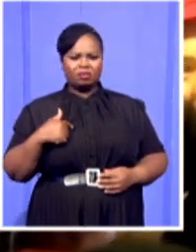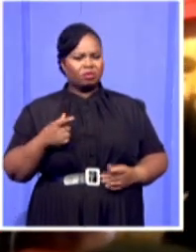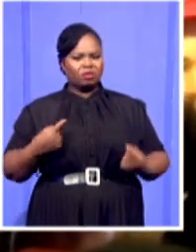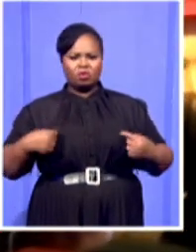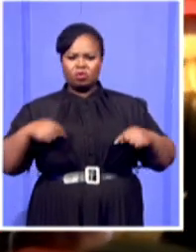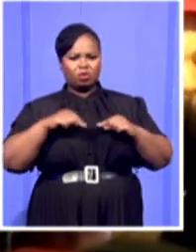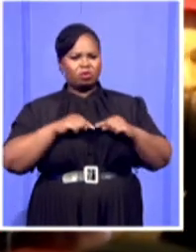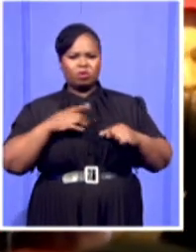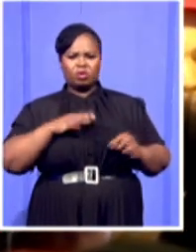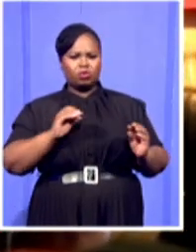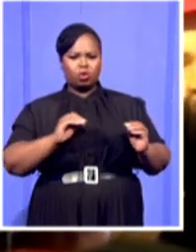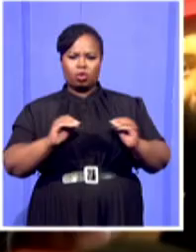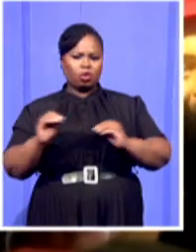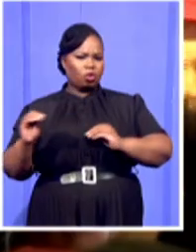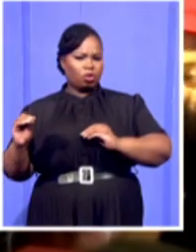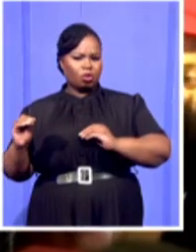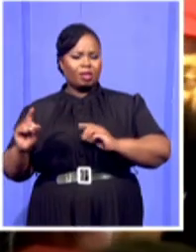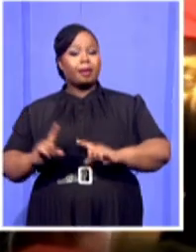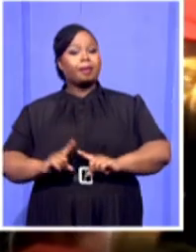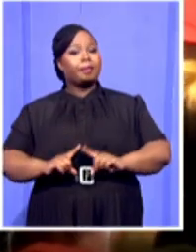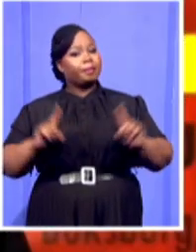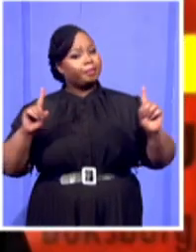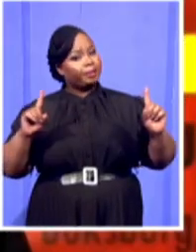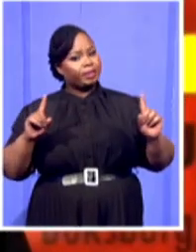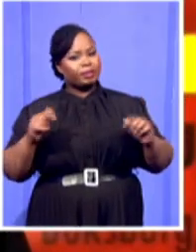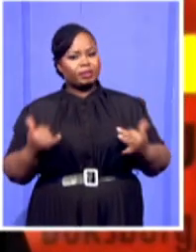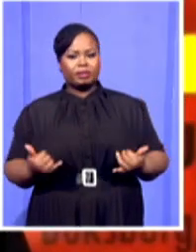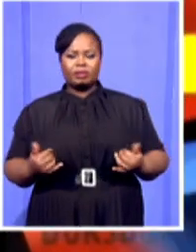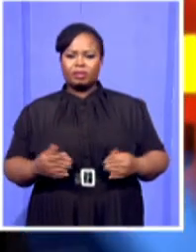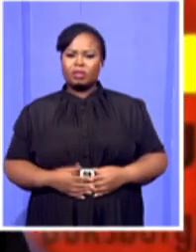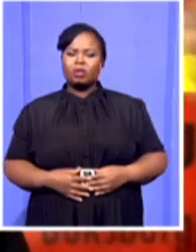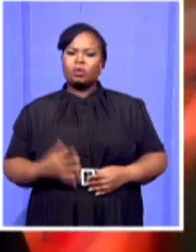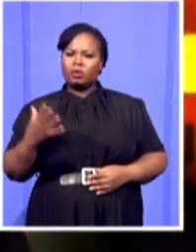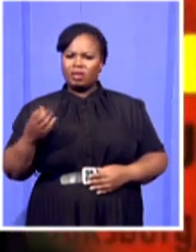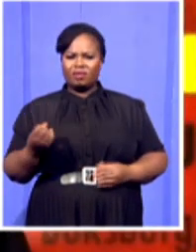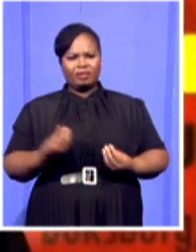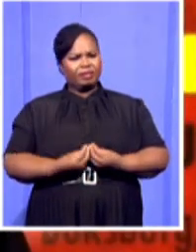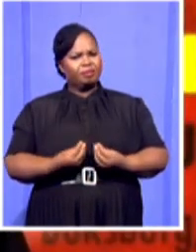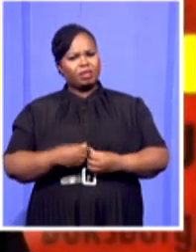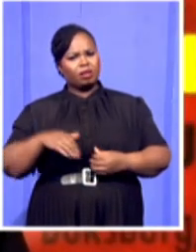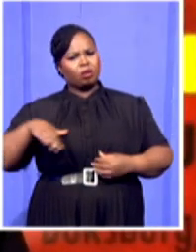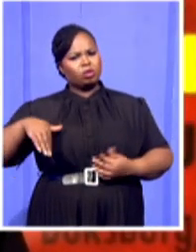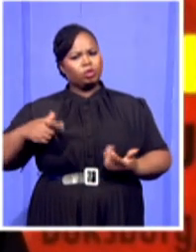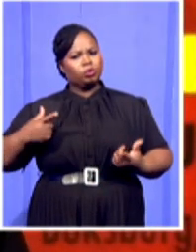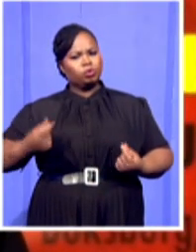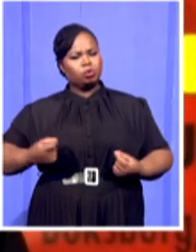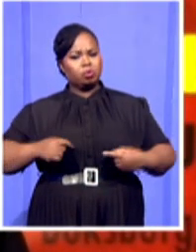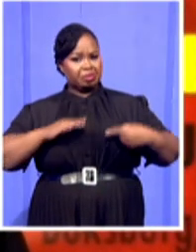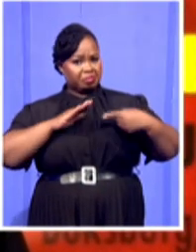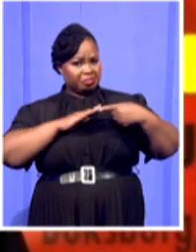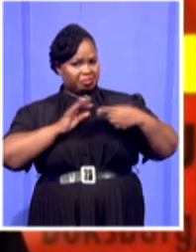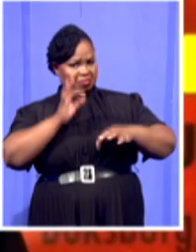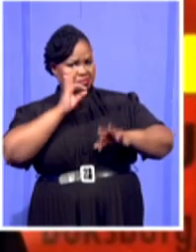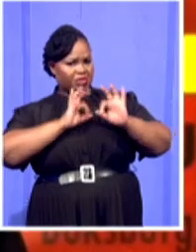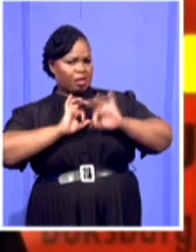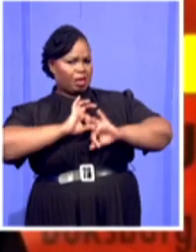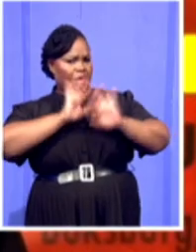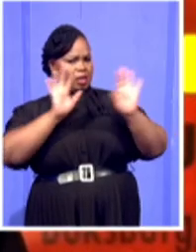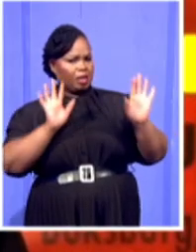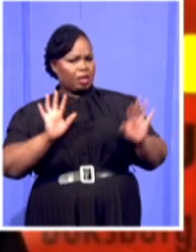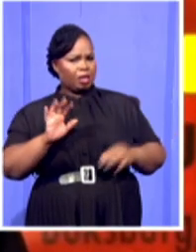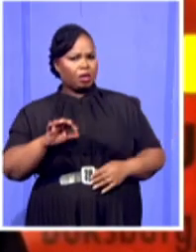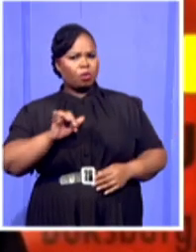we are not intending to delay Congress. However, there is an outstanding matter. One, I have a clarity. When is the